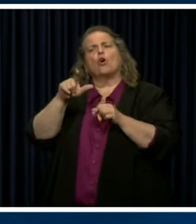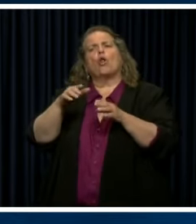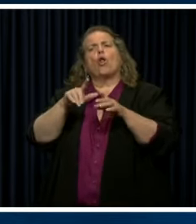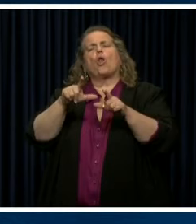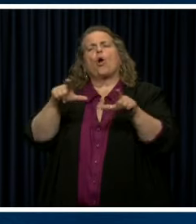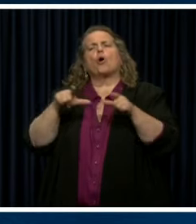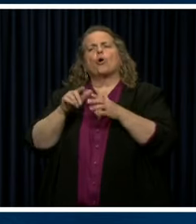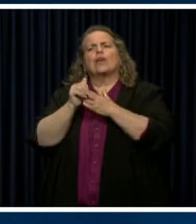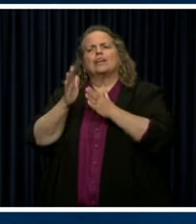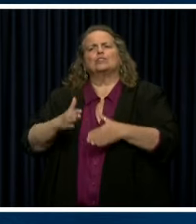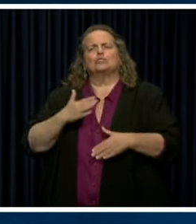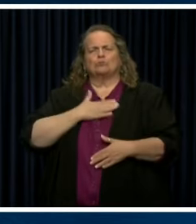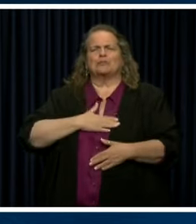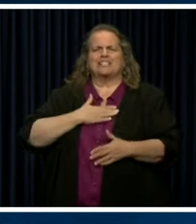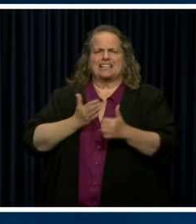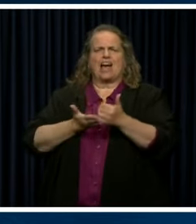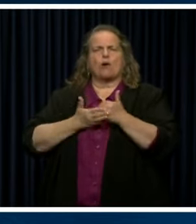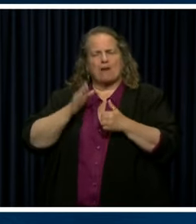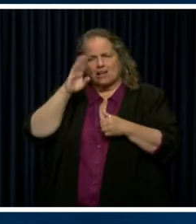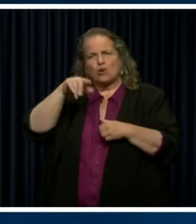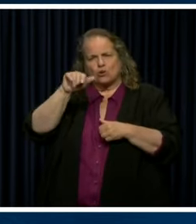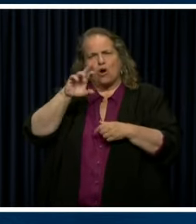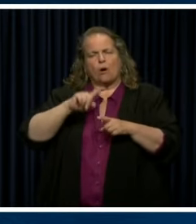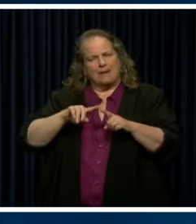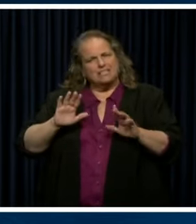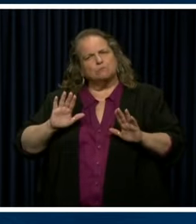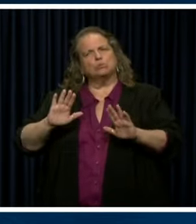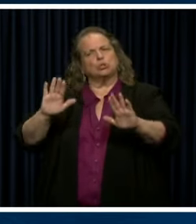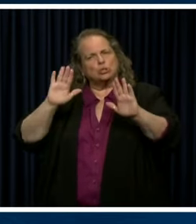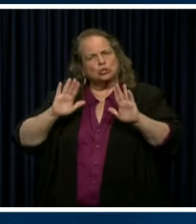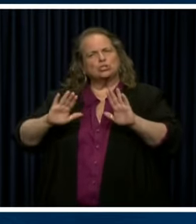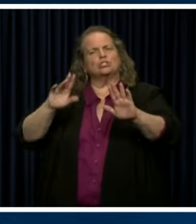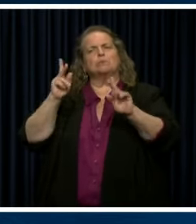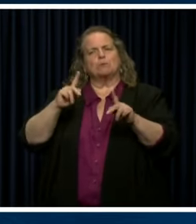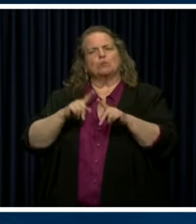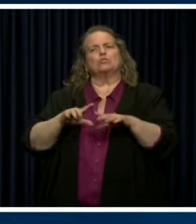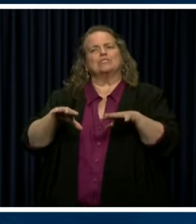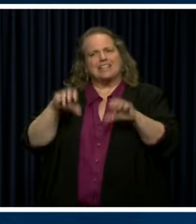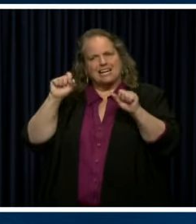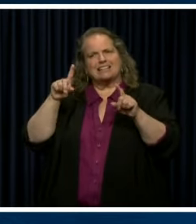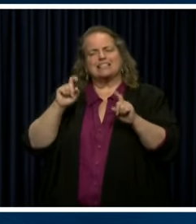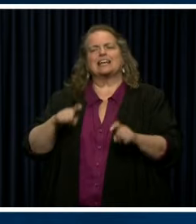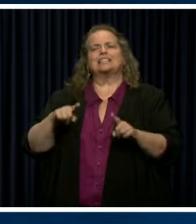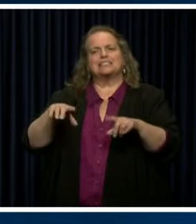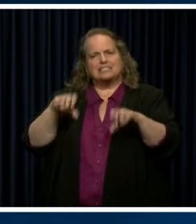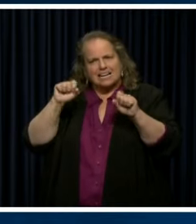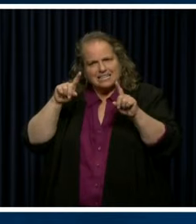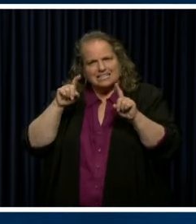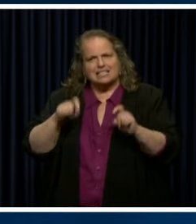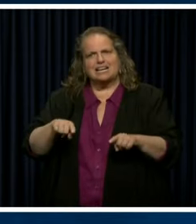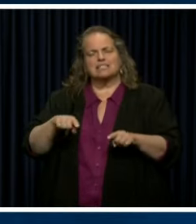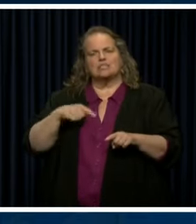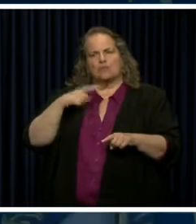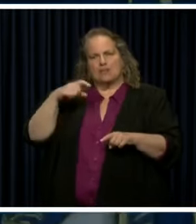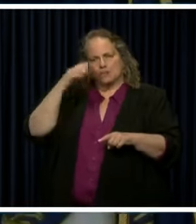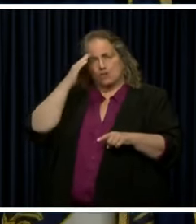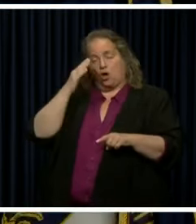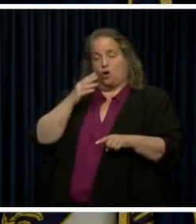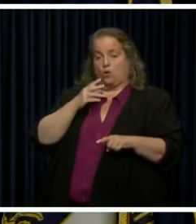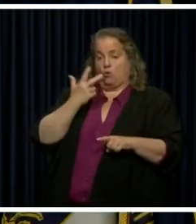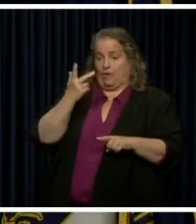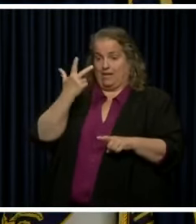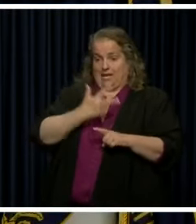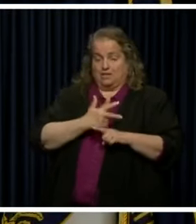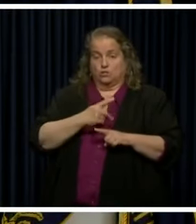and I know you are. I know you are, but continue to push people. This will give us a pretty good idea over the 3 days, Tuesday,